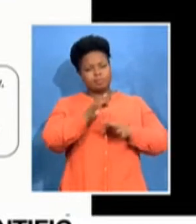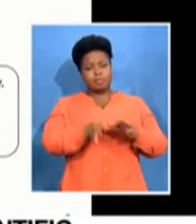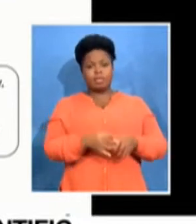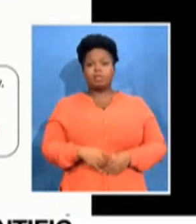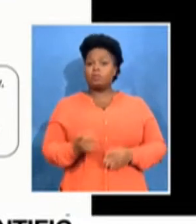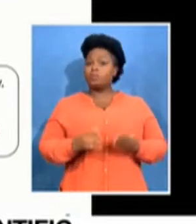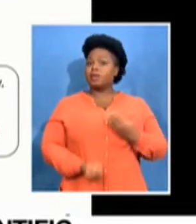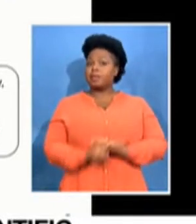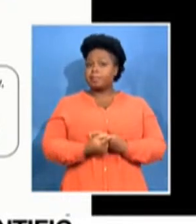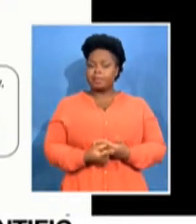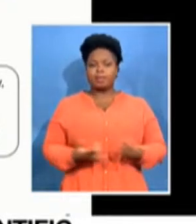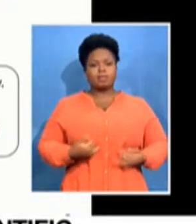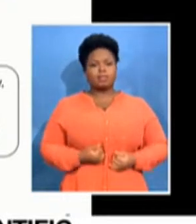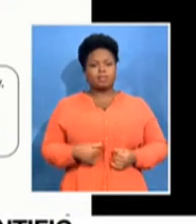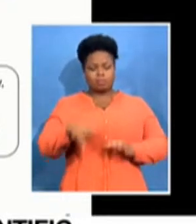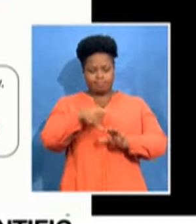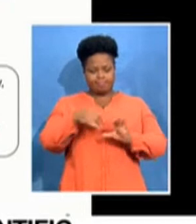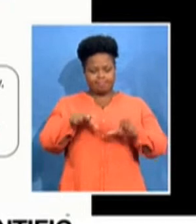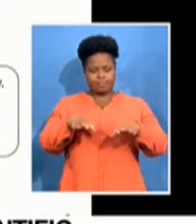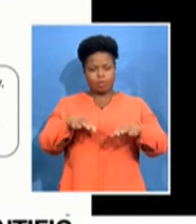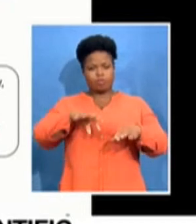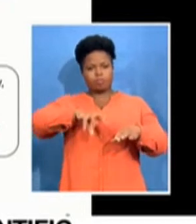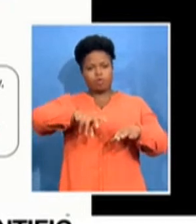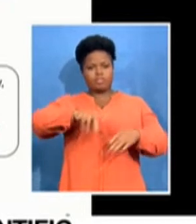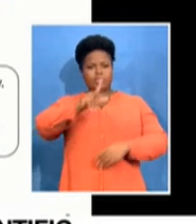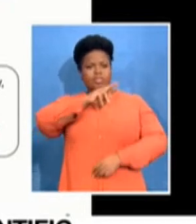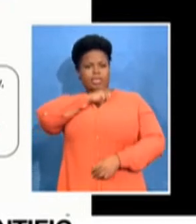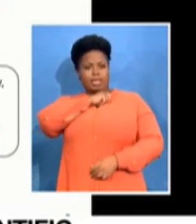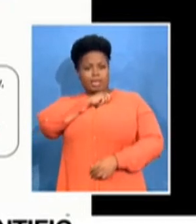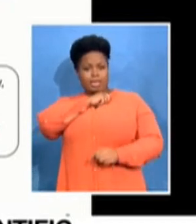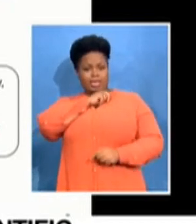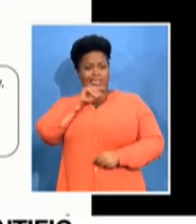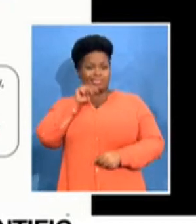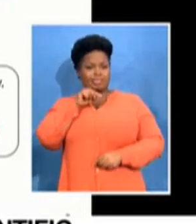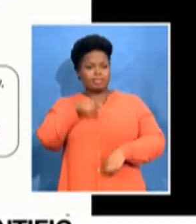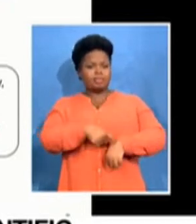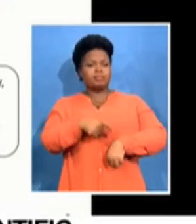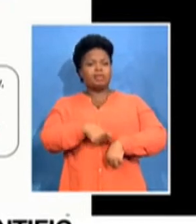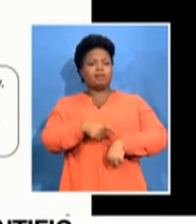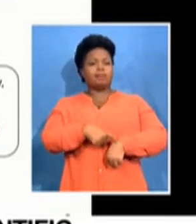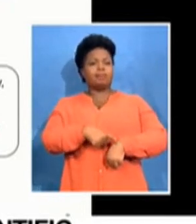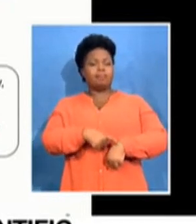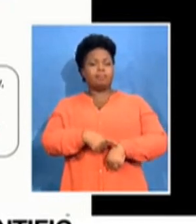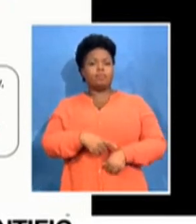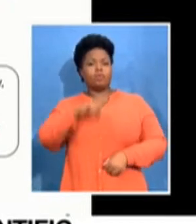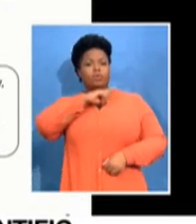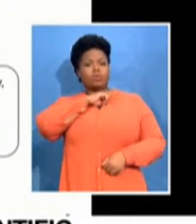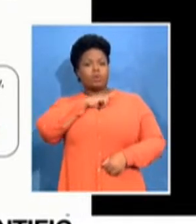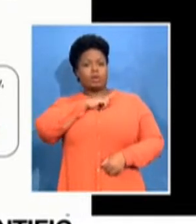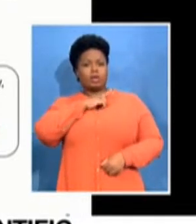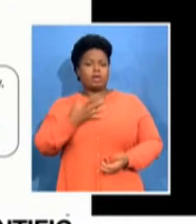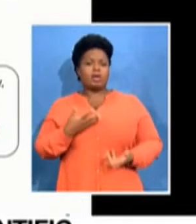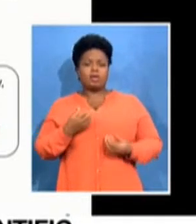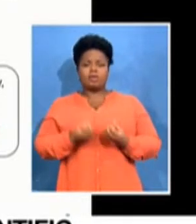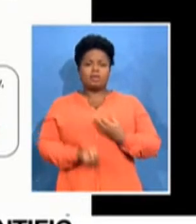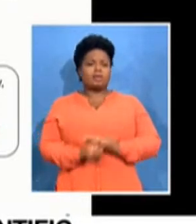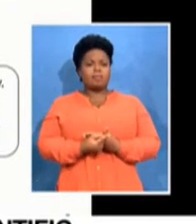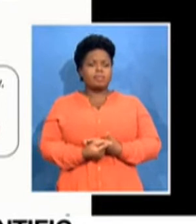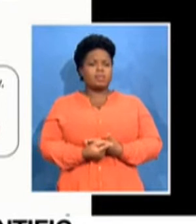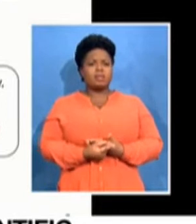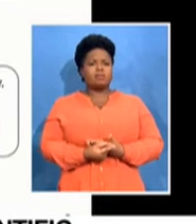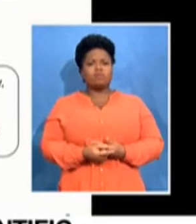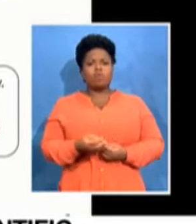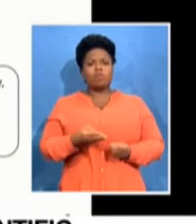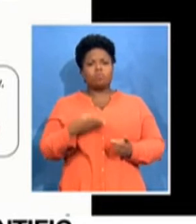this was around the time where we had the hospital outbreaks, and everybody will remember that we had, an